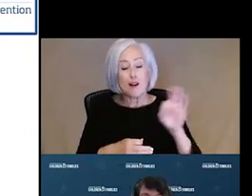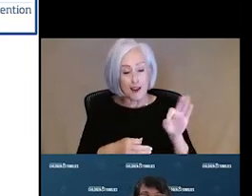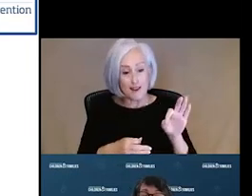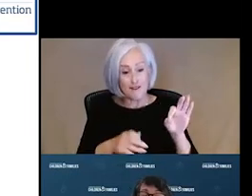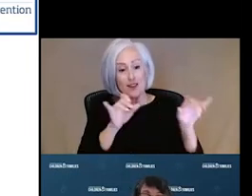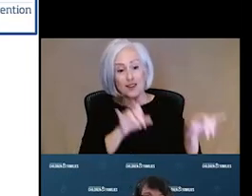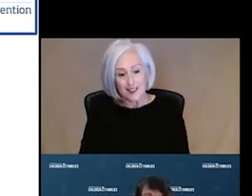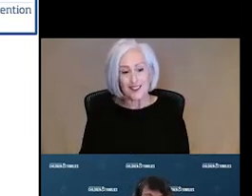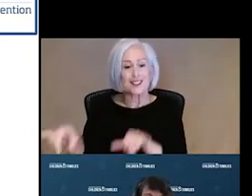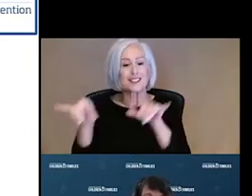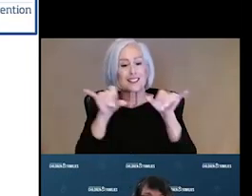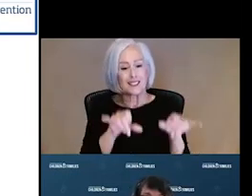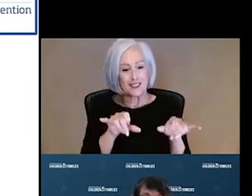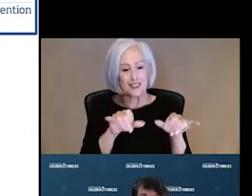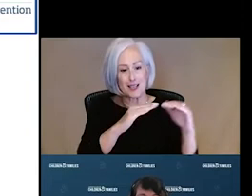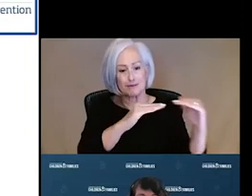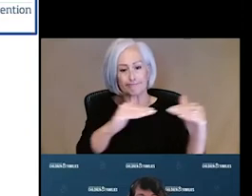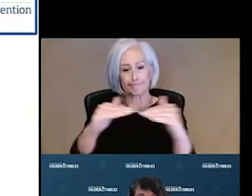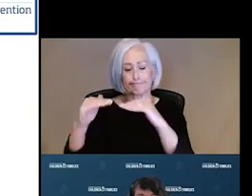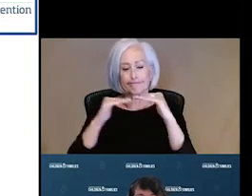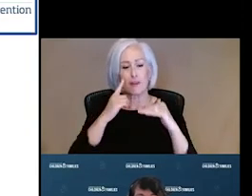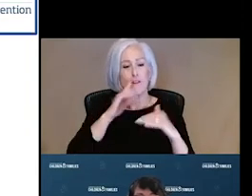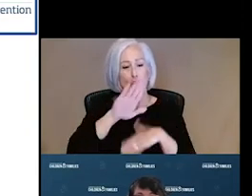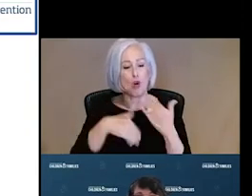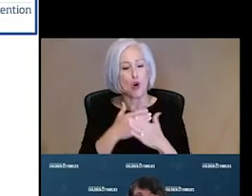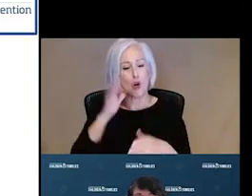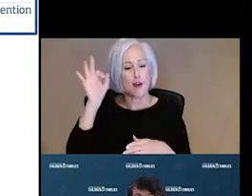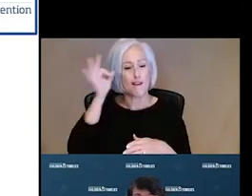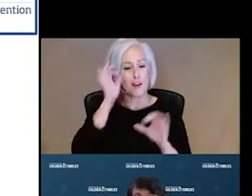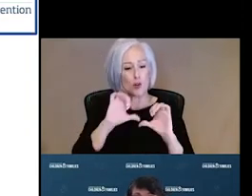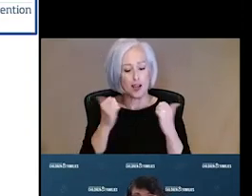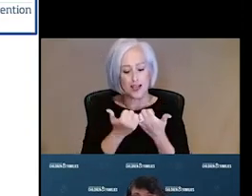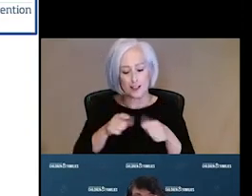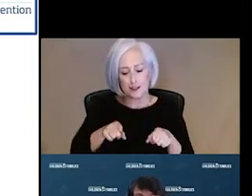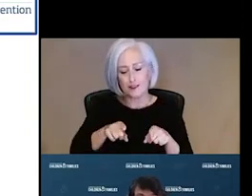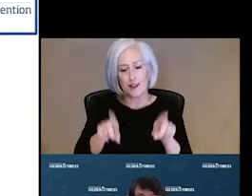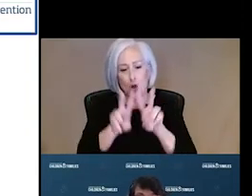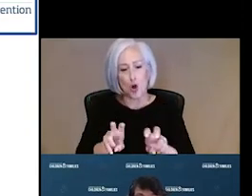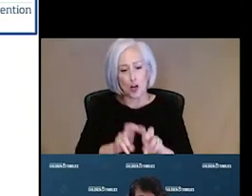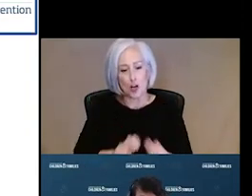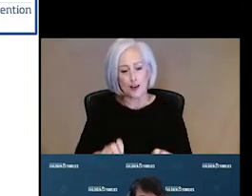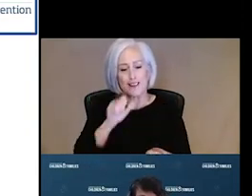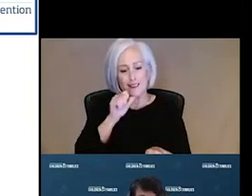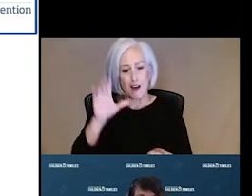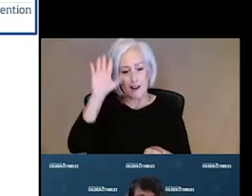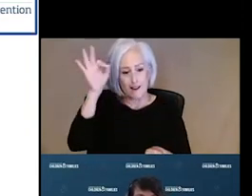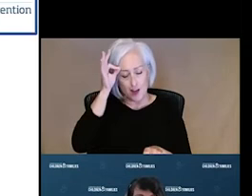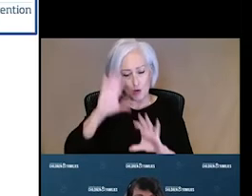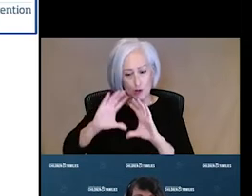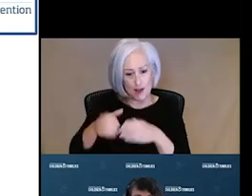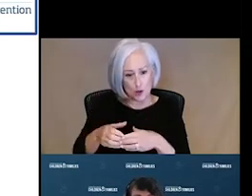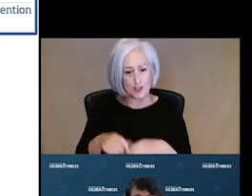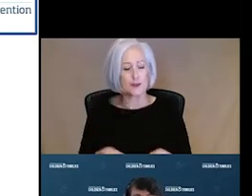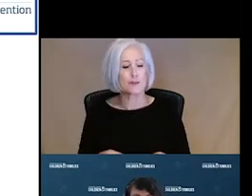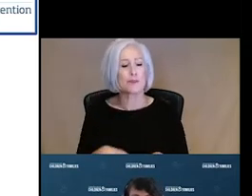consistency and uniformity among federal agencies for the audit of non-federal entities. So now